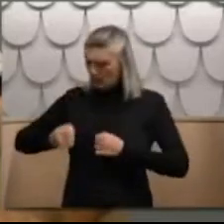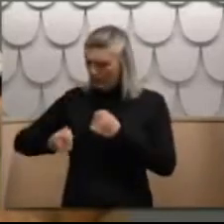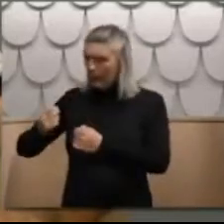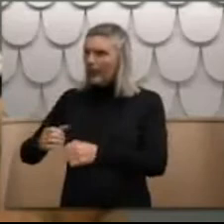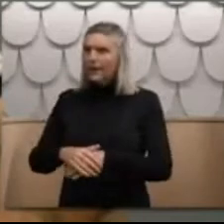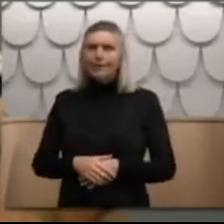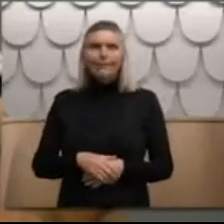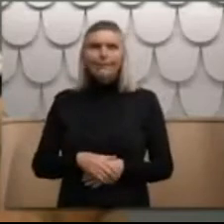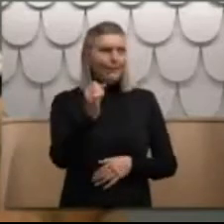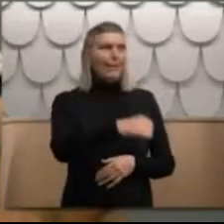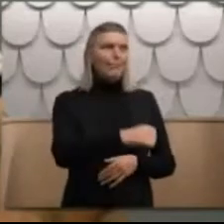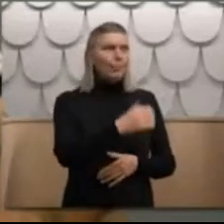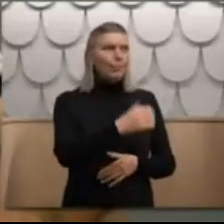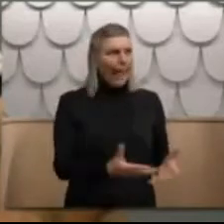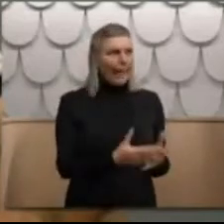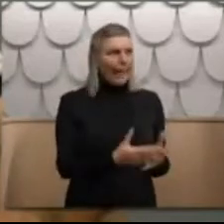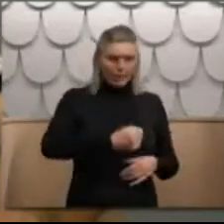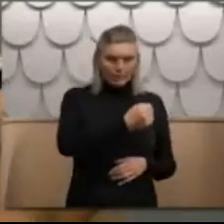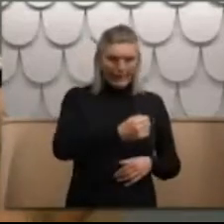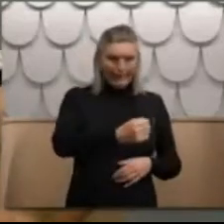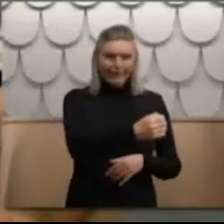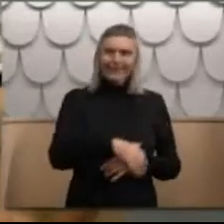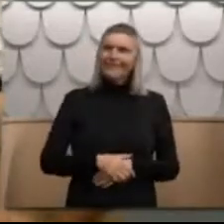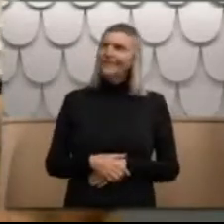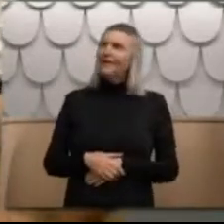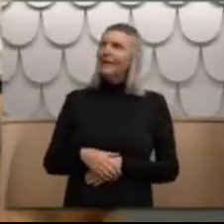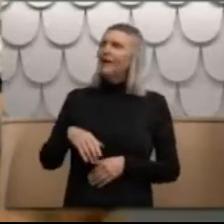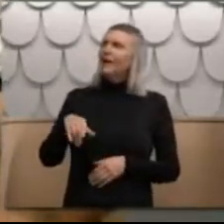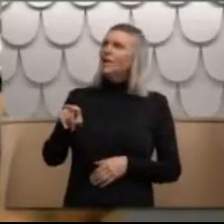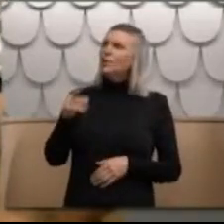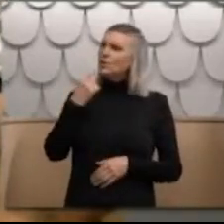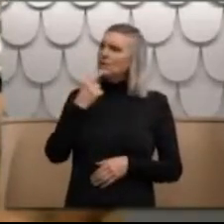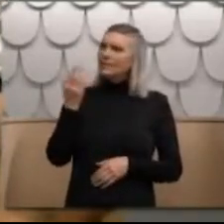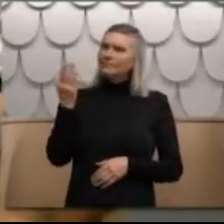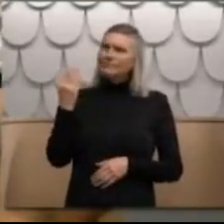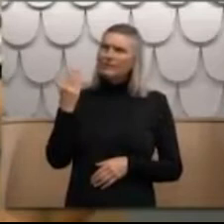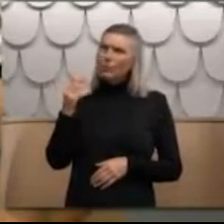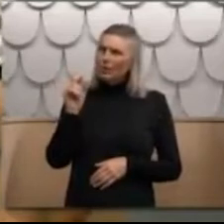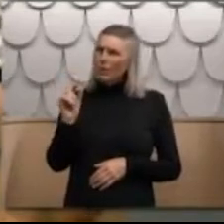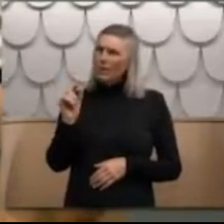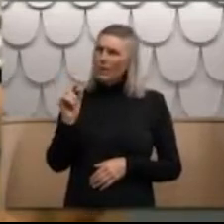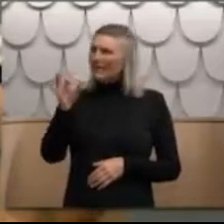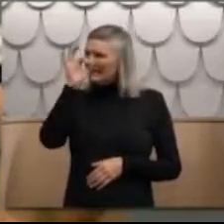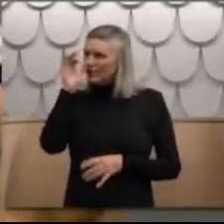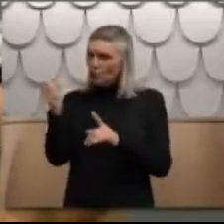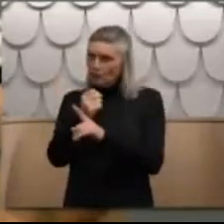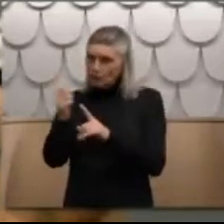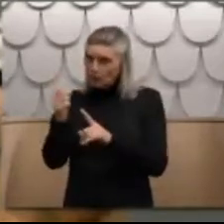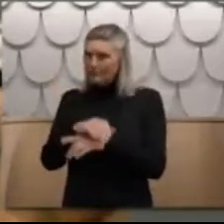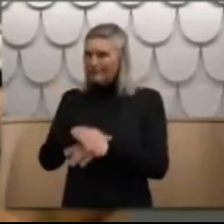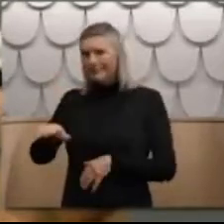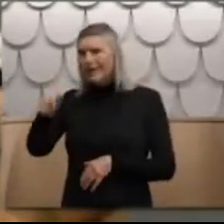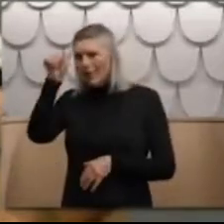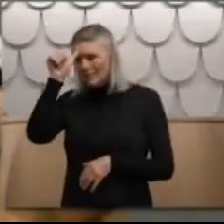So I want to go back to, because you talked a little bit about the sexual abuse. I know this